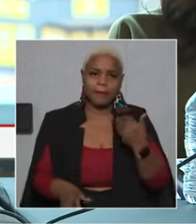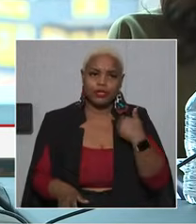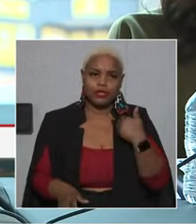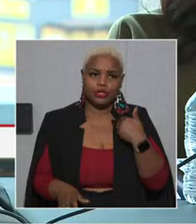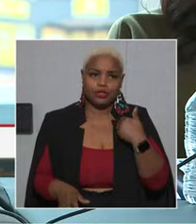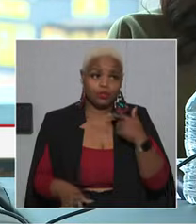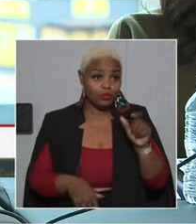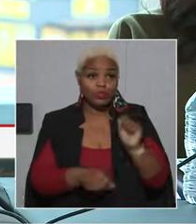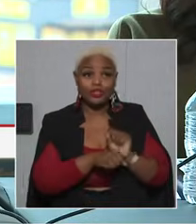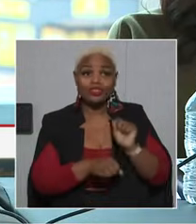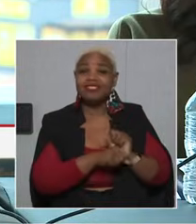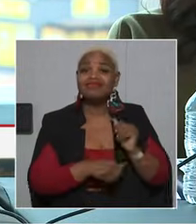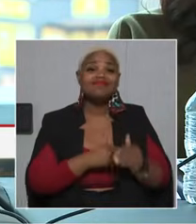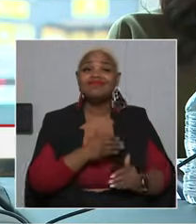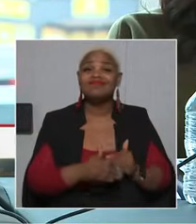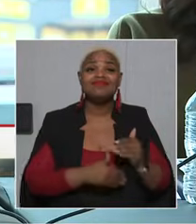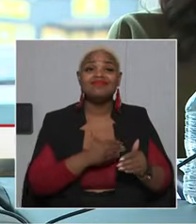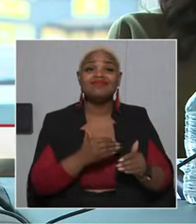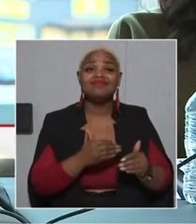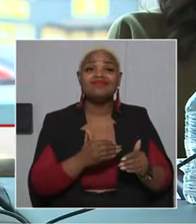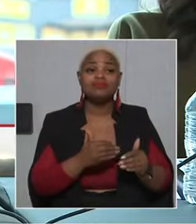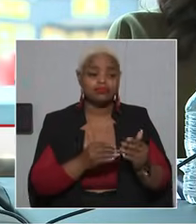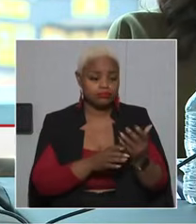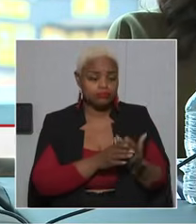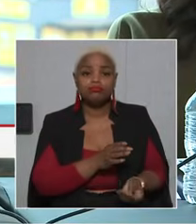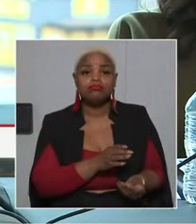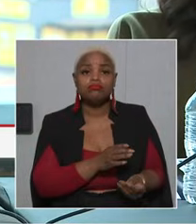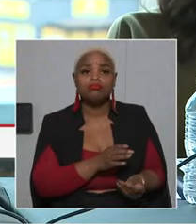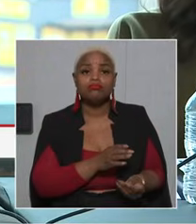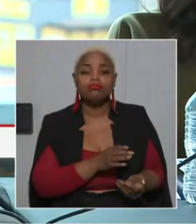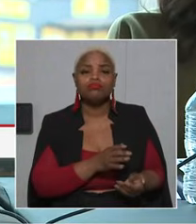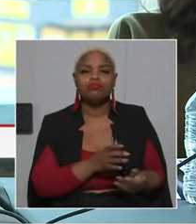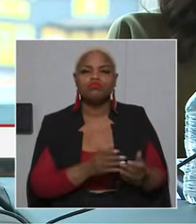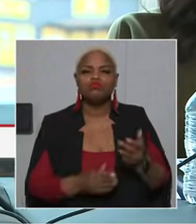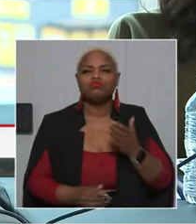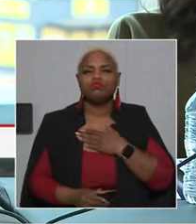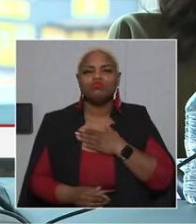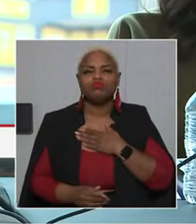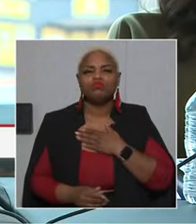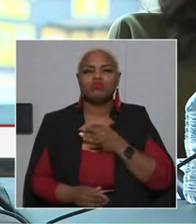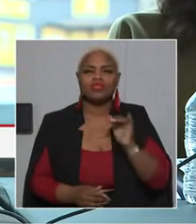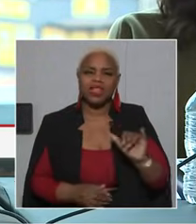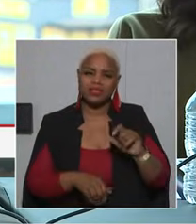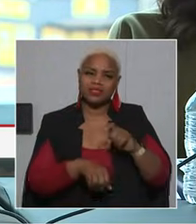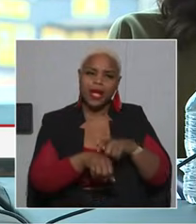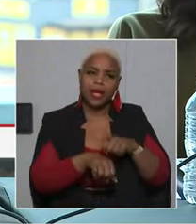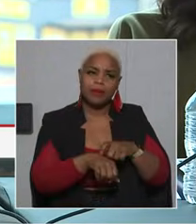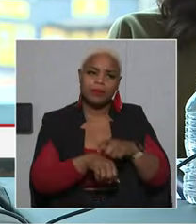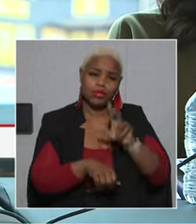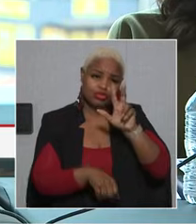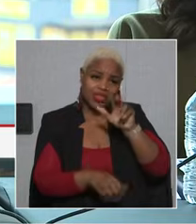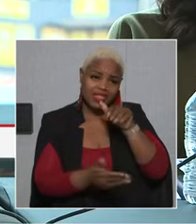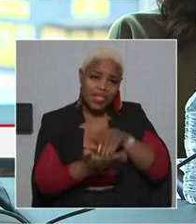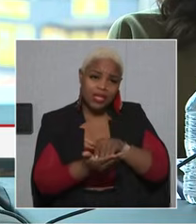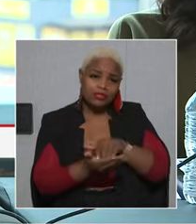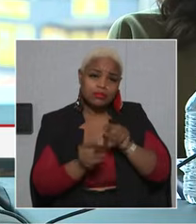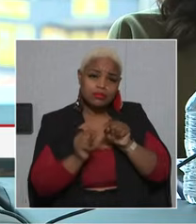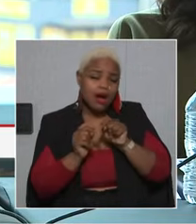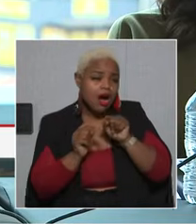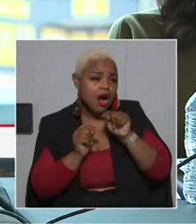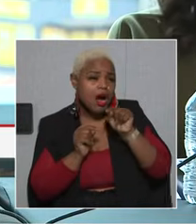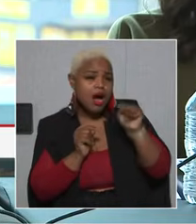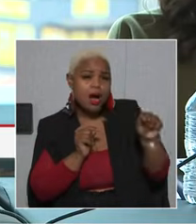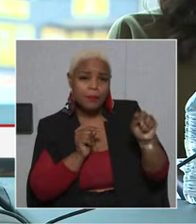even outside of the line of duty. And knowing that I was 3,000 miles away, and I just spent time with Investigator